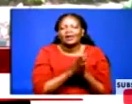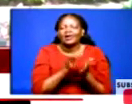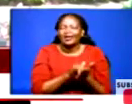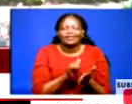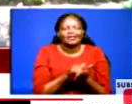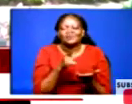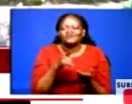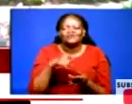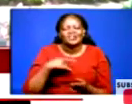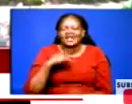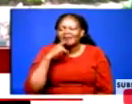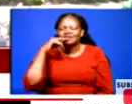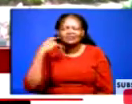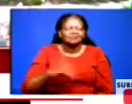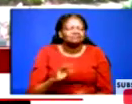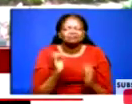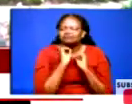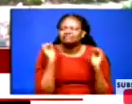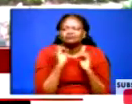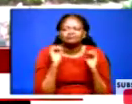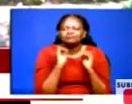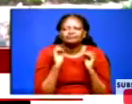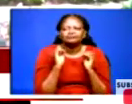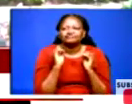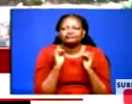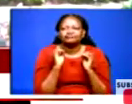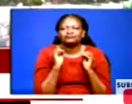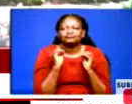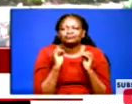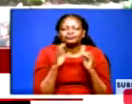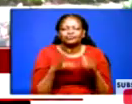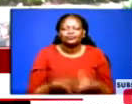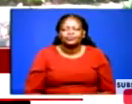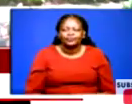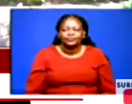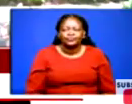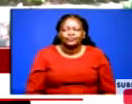regrets. Nancy Okware, Prime Edition, Nairobi.